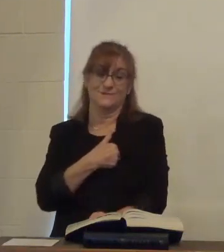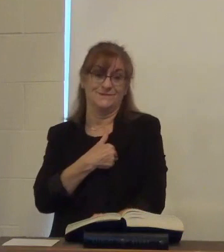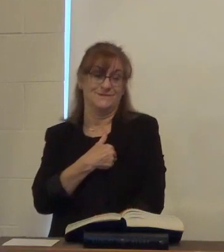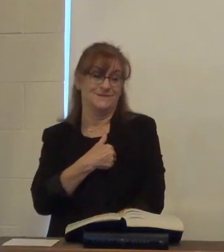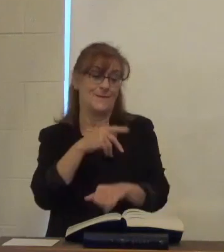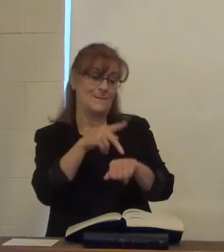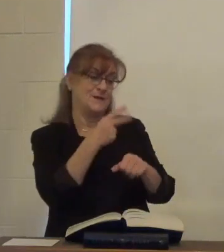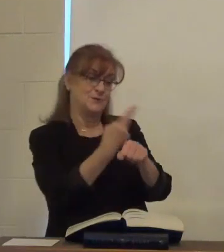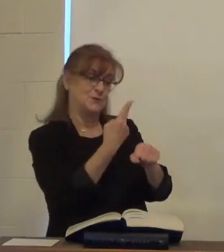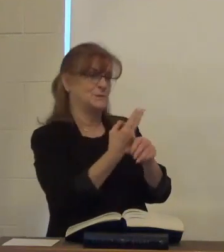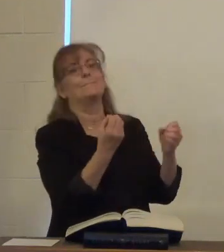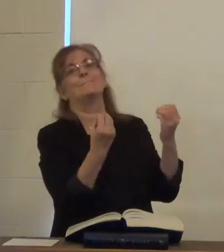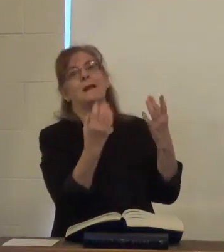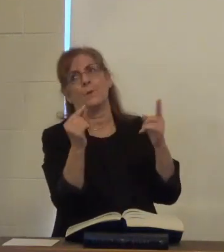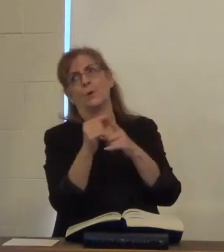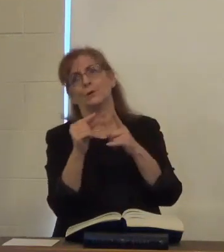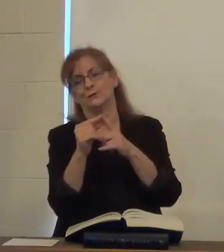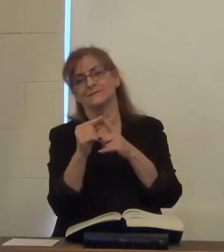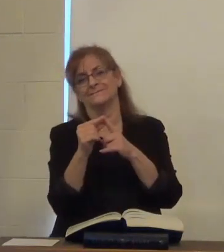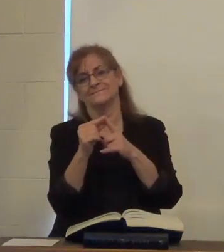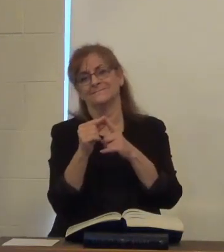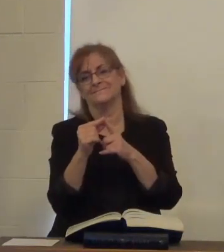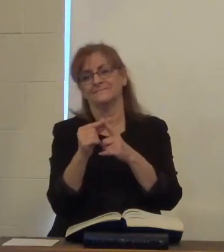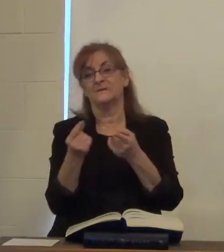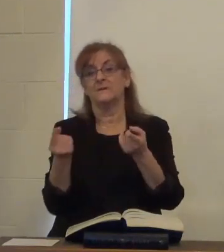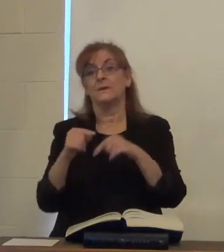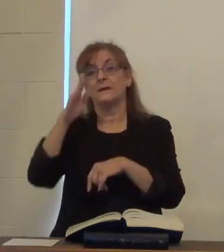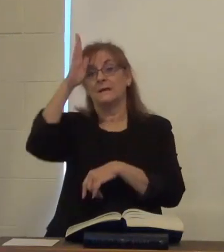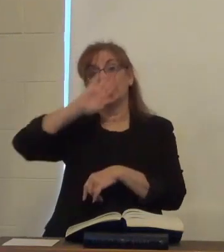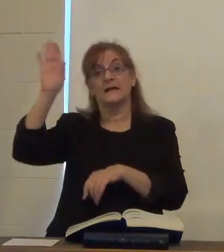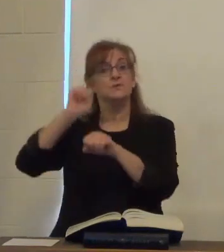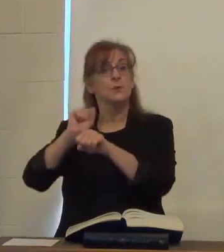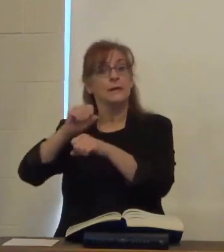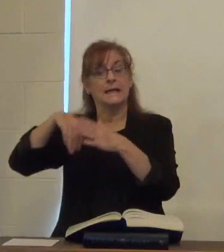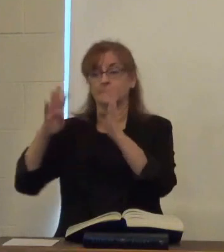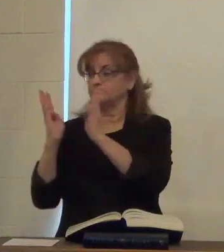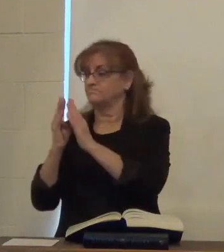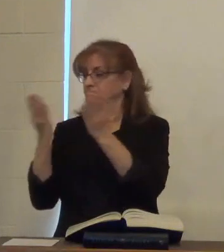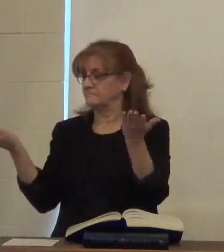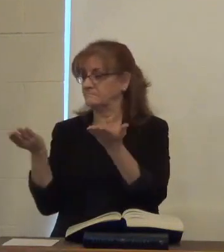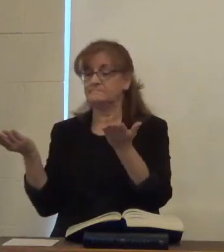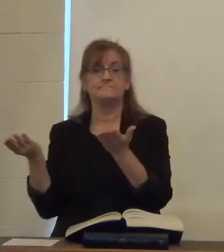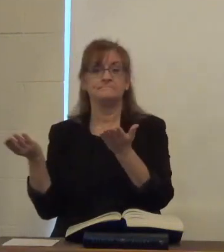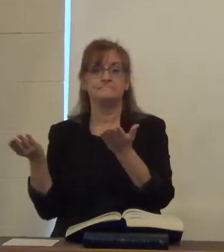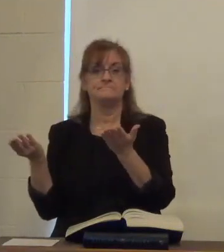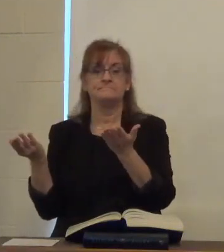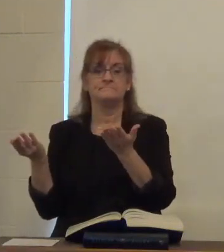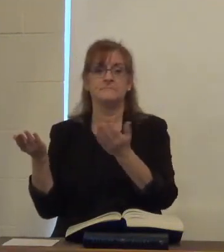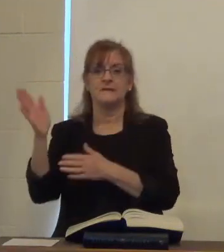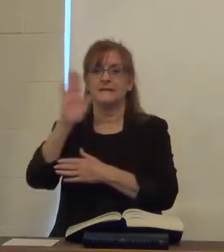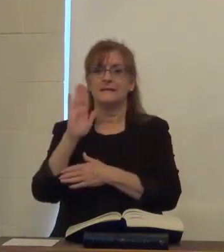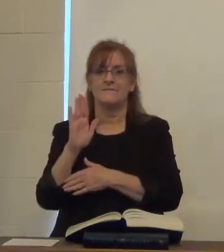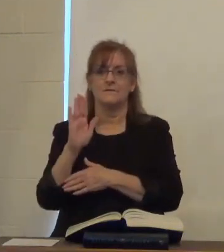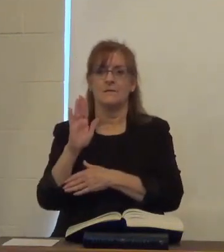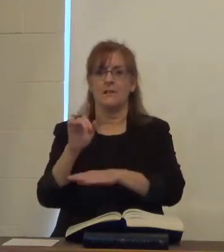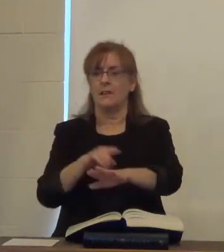Peter used many words. When God is working in a service, it never seems to be that long, does